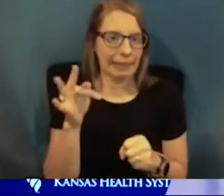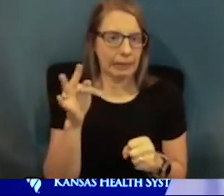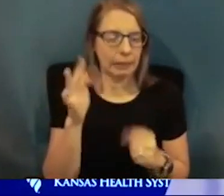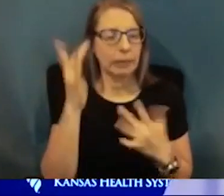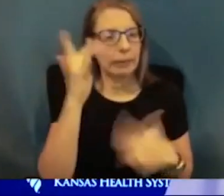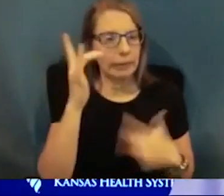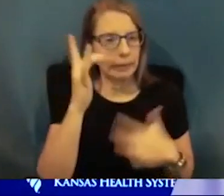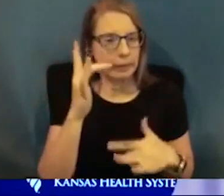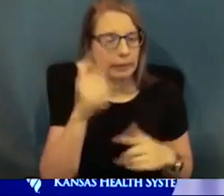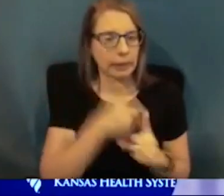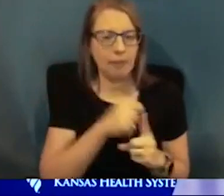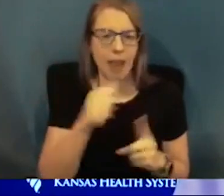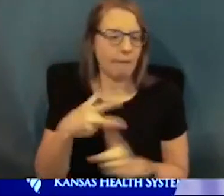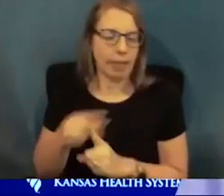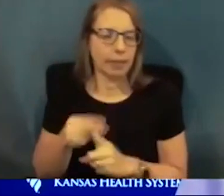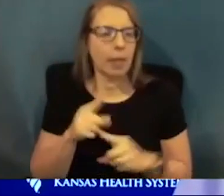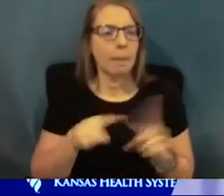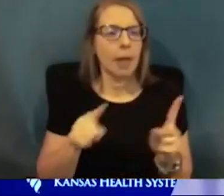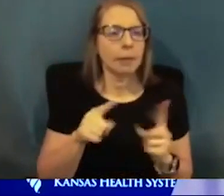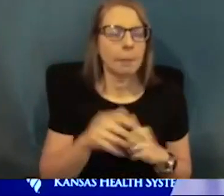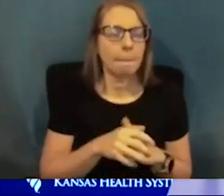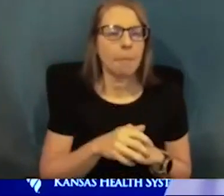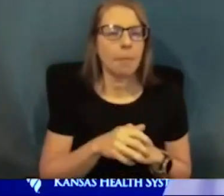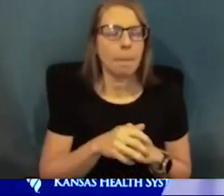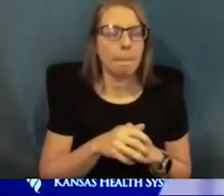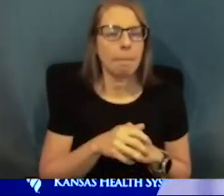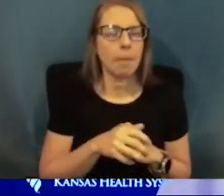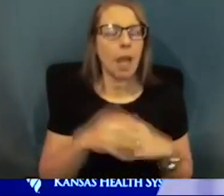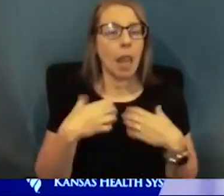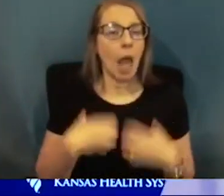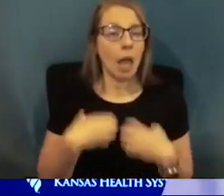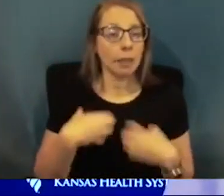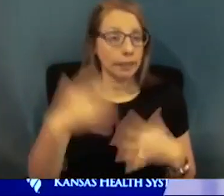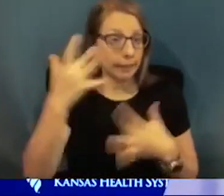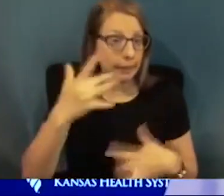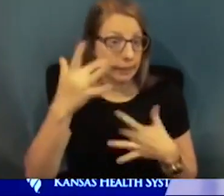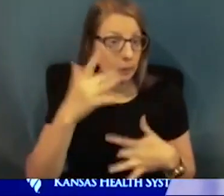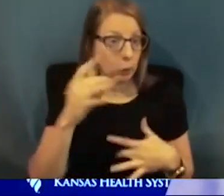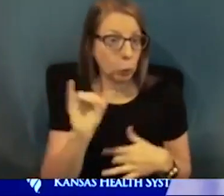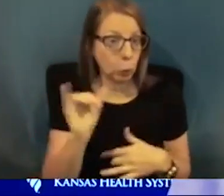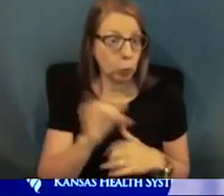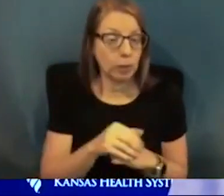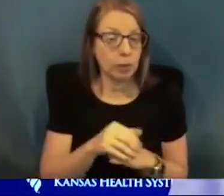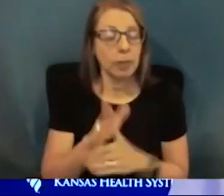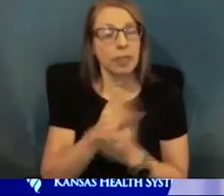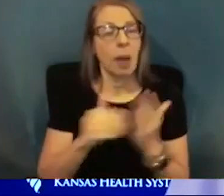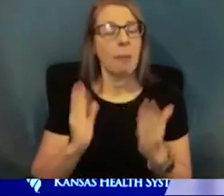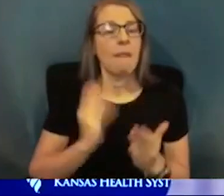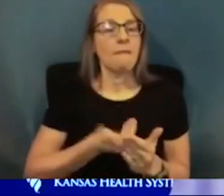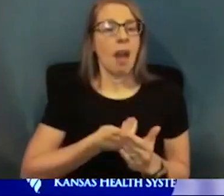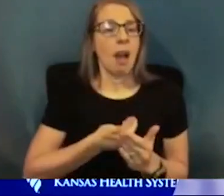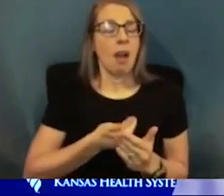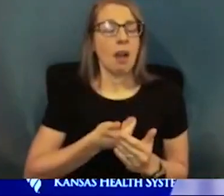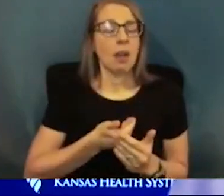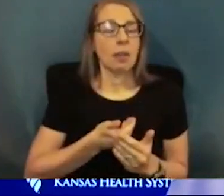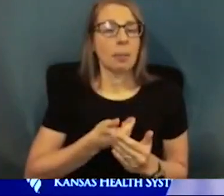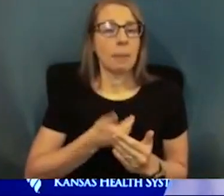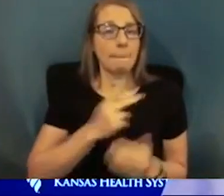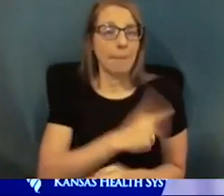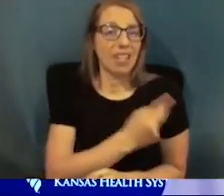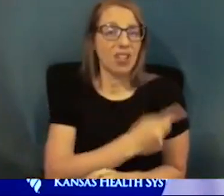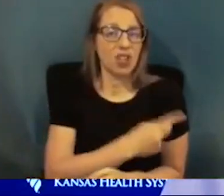not the vaccine. Also, lung disease. A couple of our patients were severely immunosuppressed with blood cancer